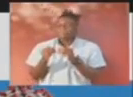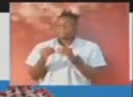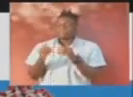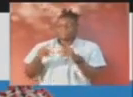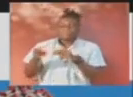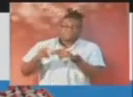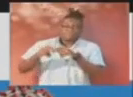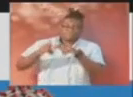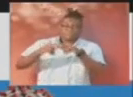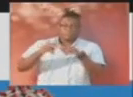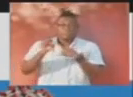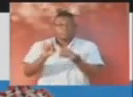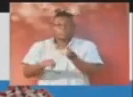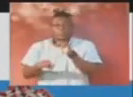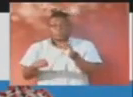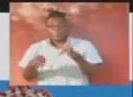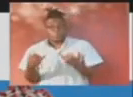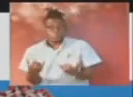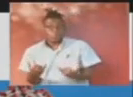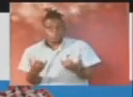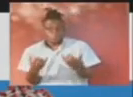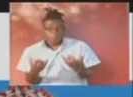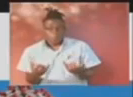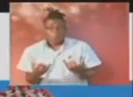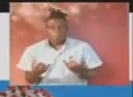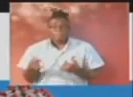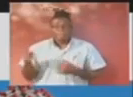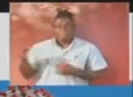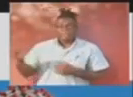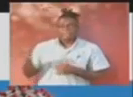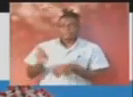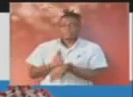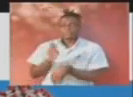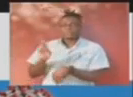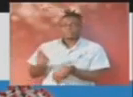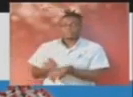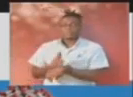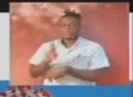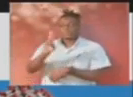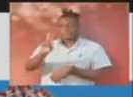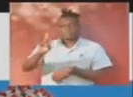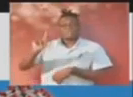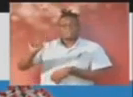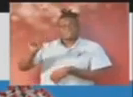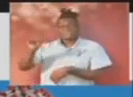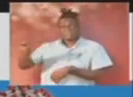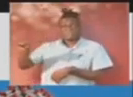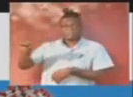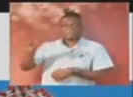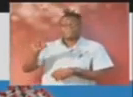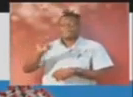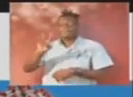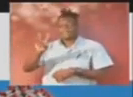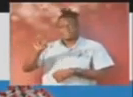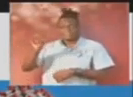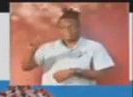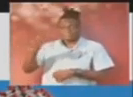set up to ease the burden being put on our major COVID-19 hospitals located at